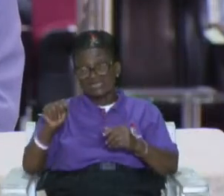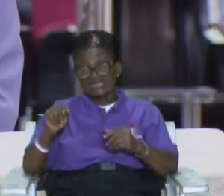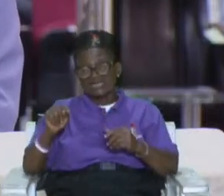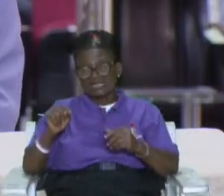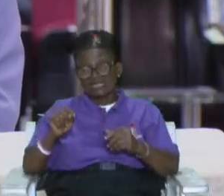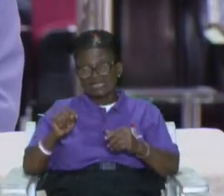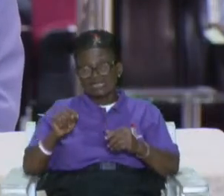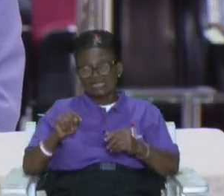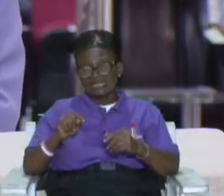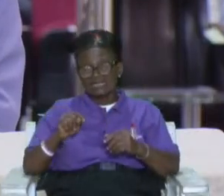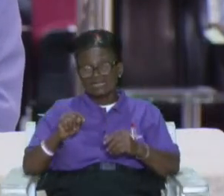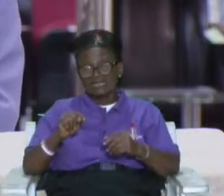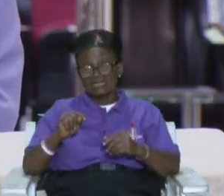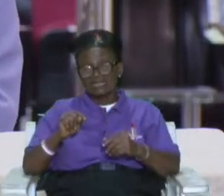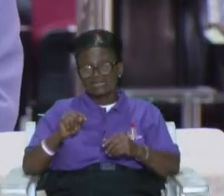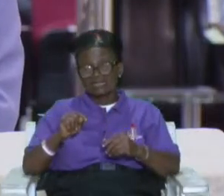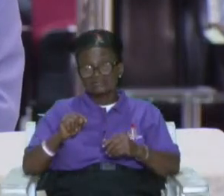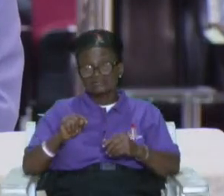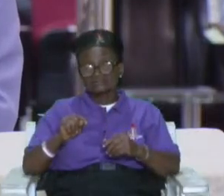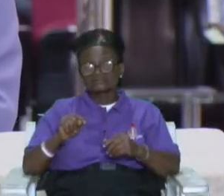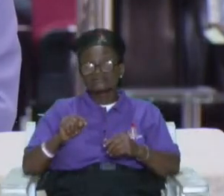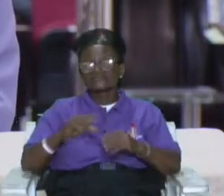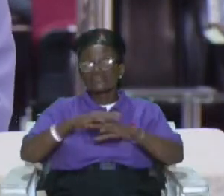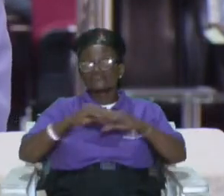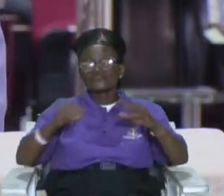university envelopes, they were there too.